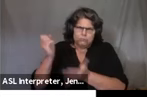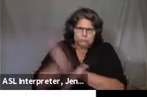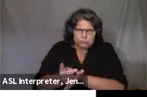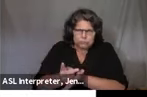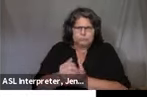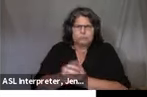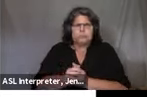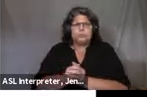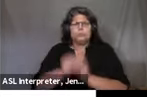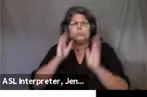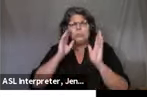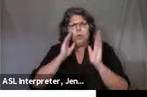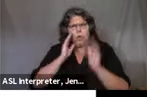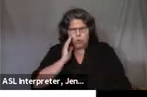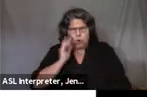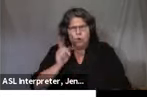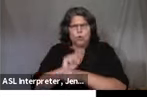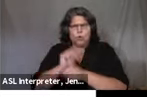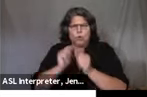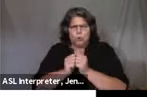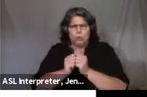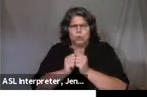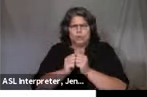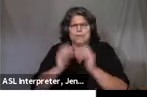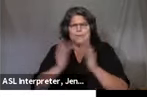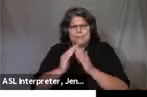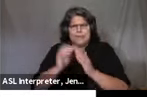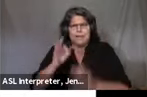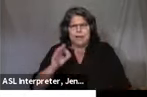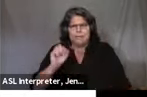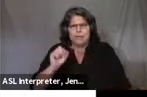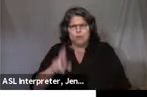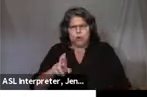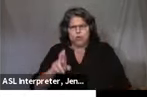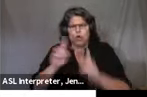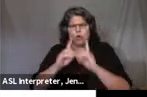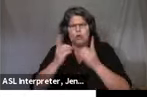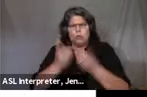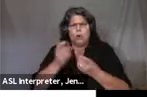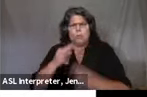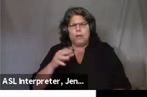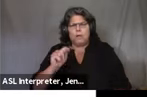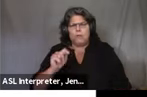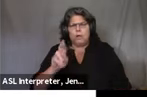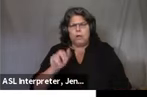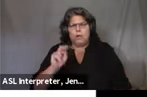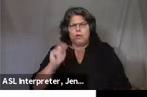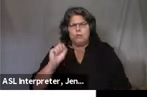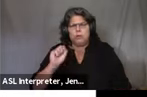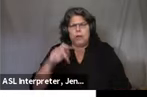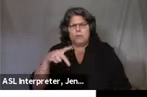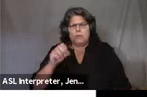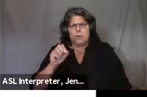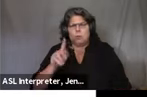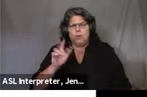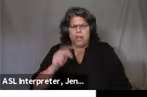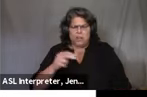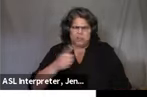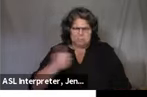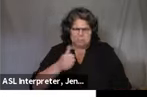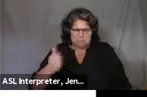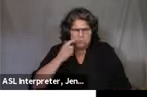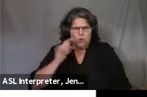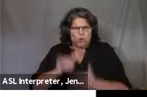with the City of Santa Rosa's Department of Transportation on that. And so we are aware that they